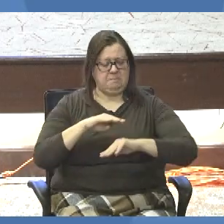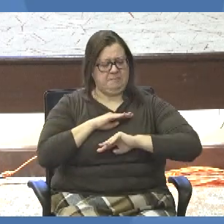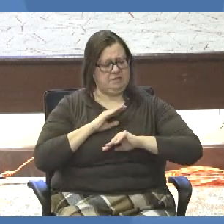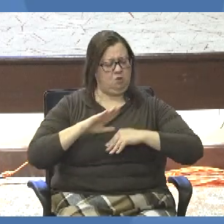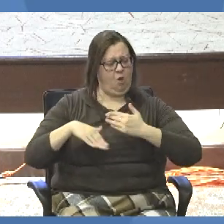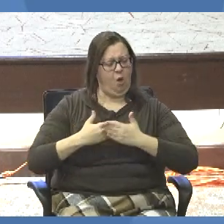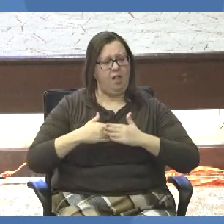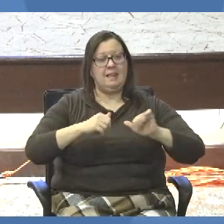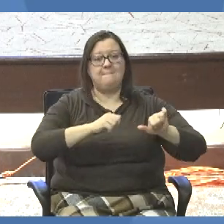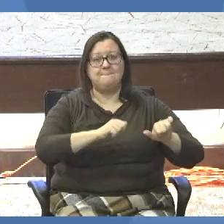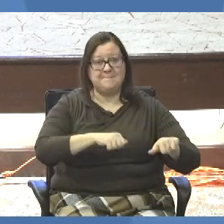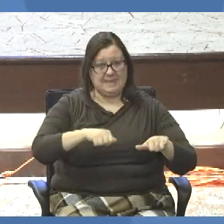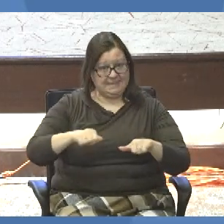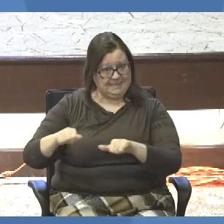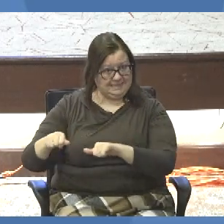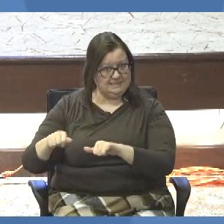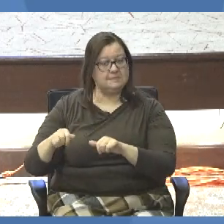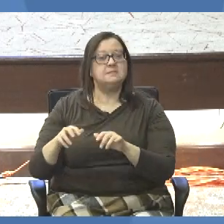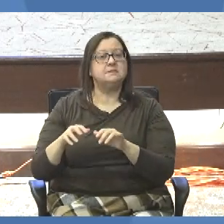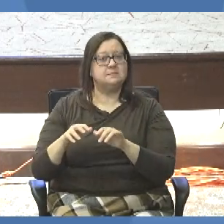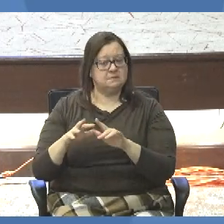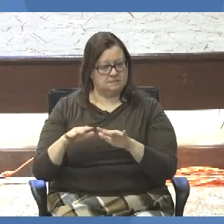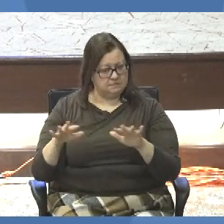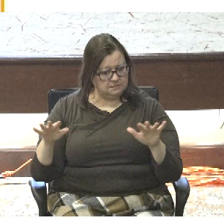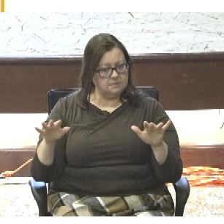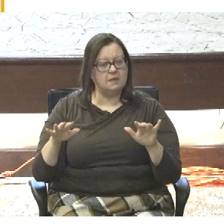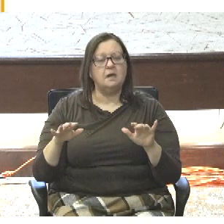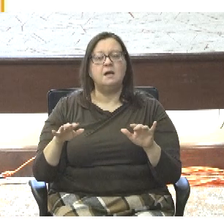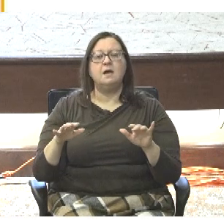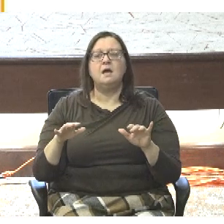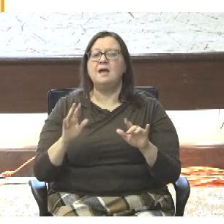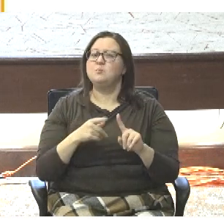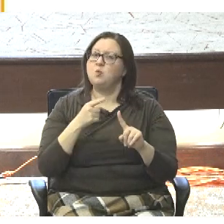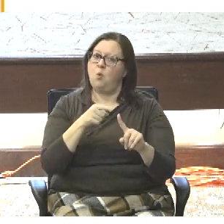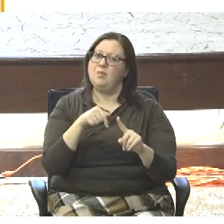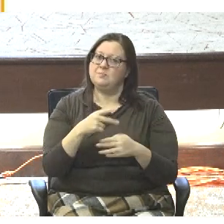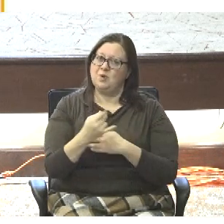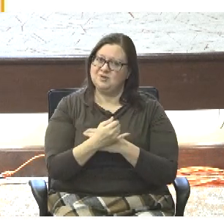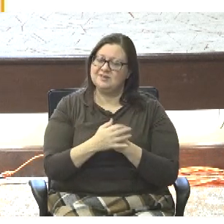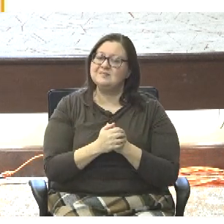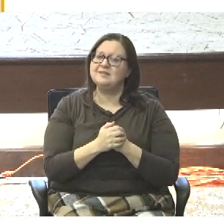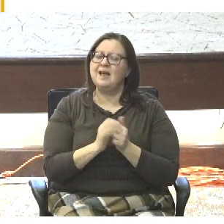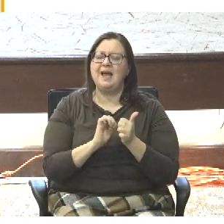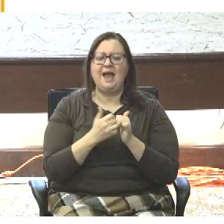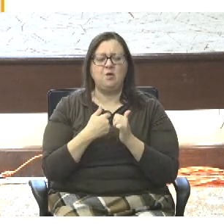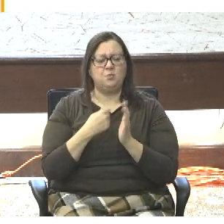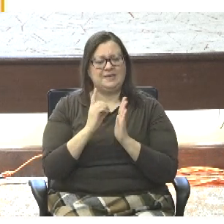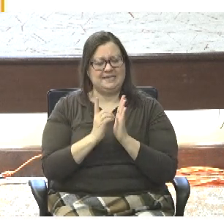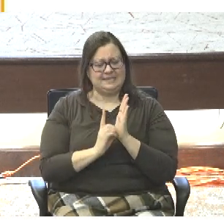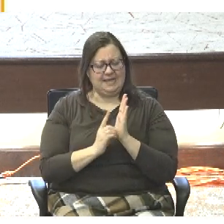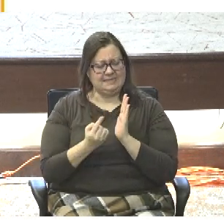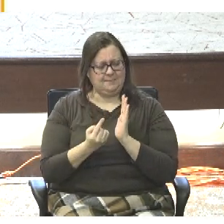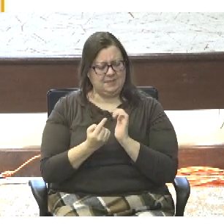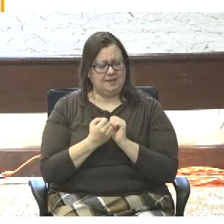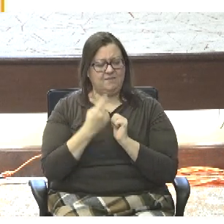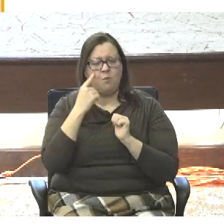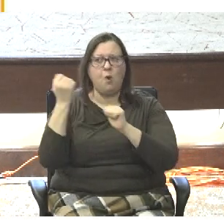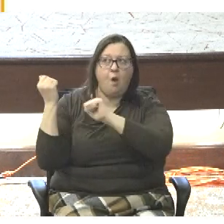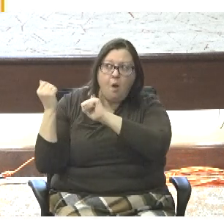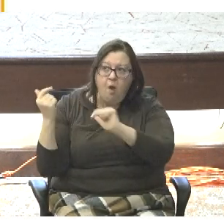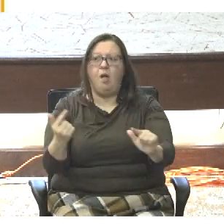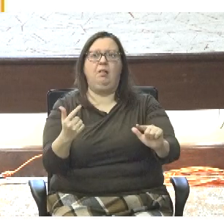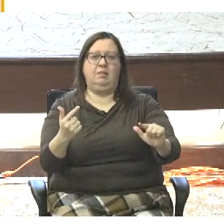all abilities. And so that was really one of the main goals of this project, is how do we design something that's for